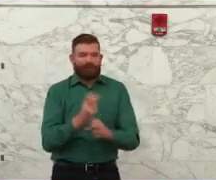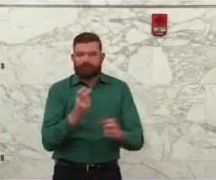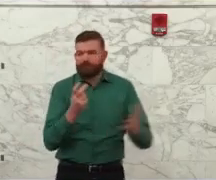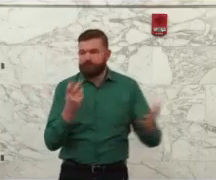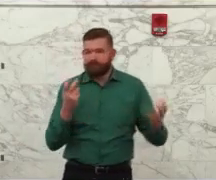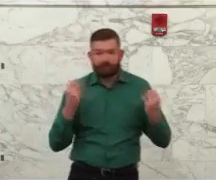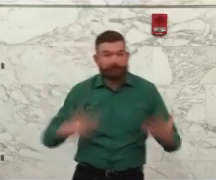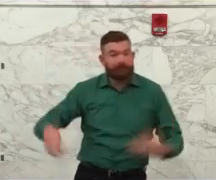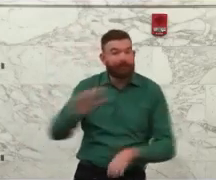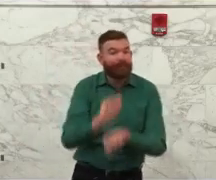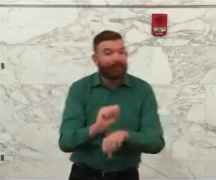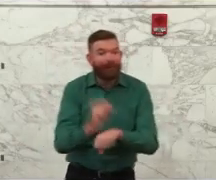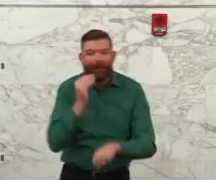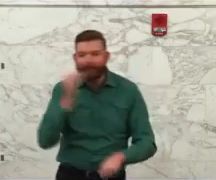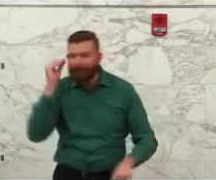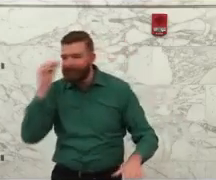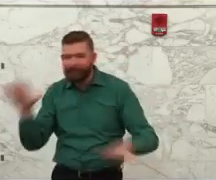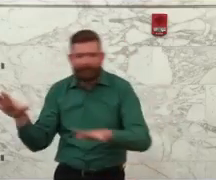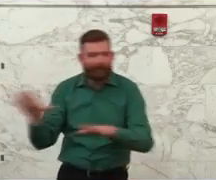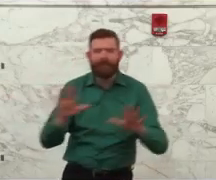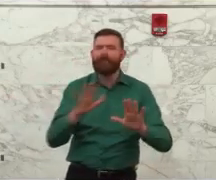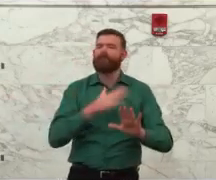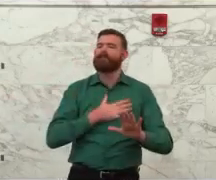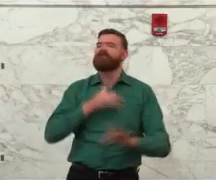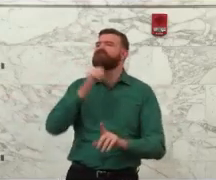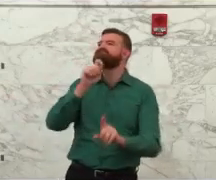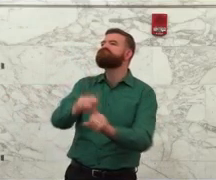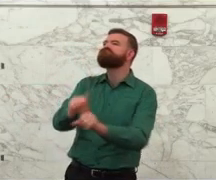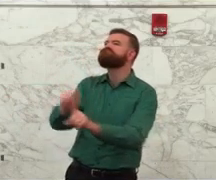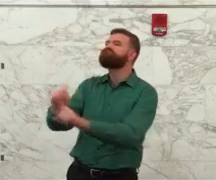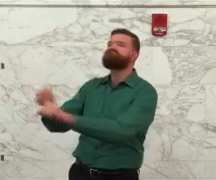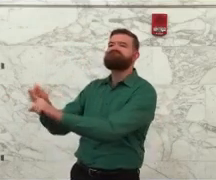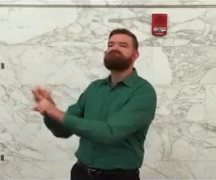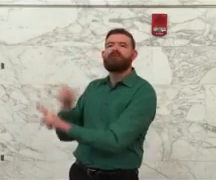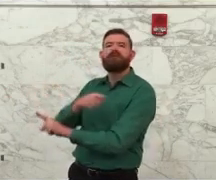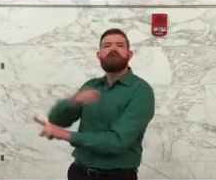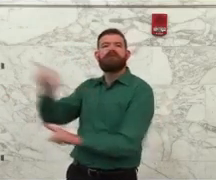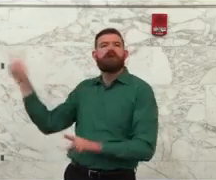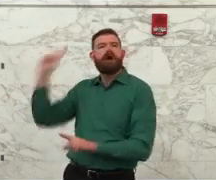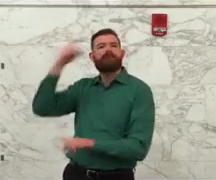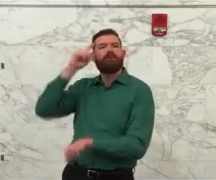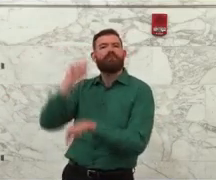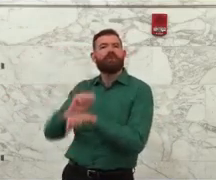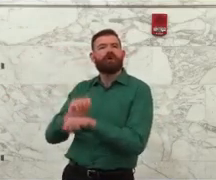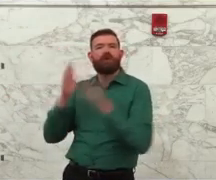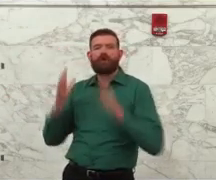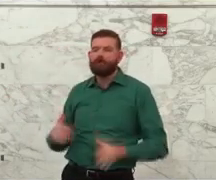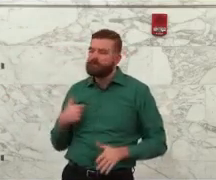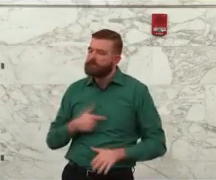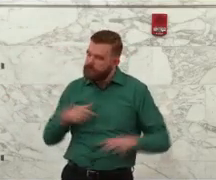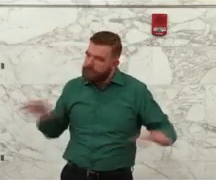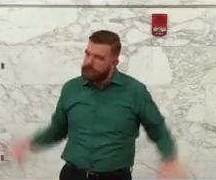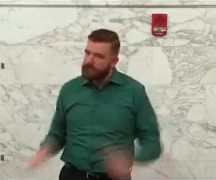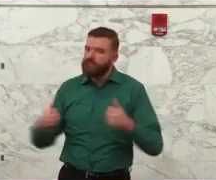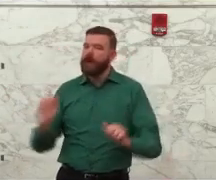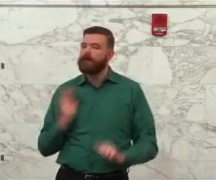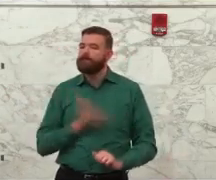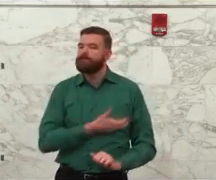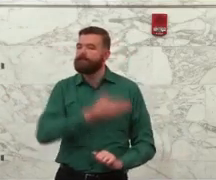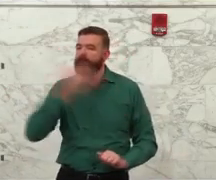other than we're at war with a virus. I haven't given the question of whether or not incumbents will